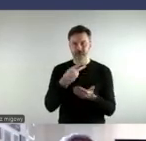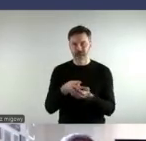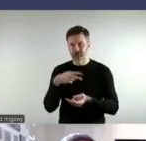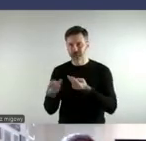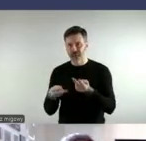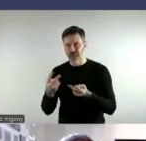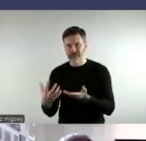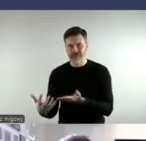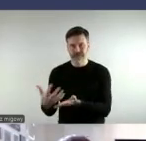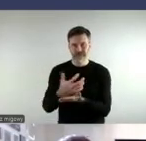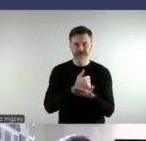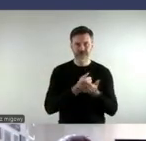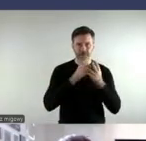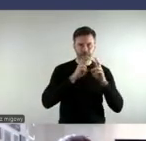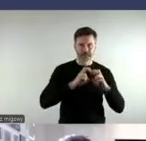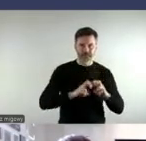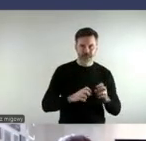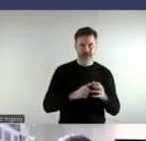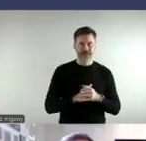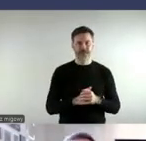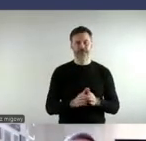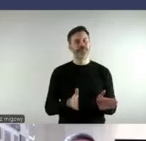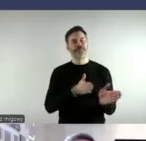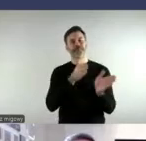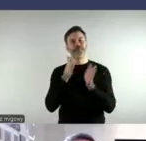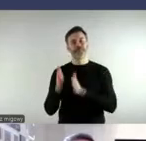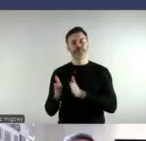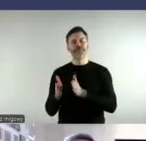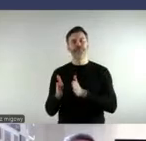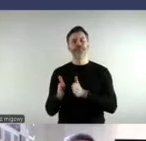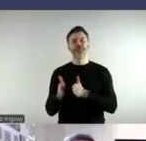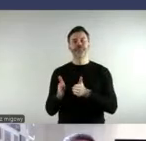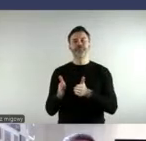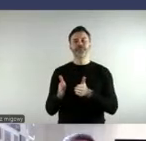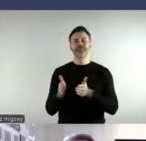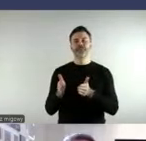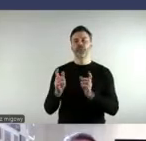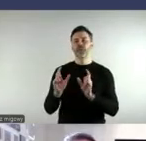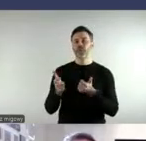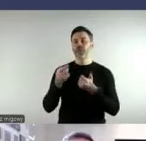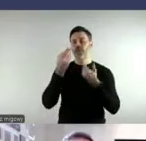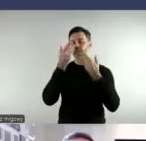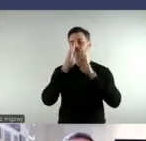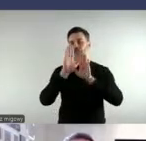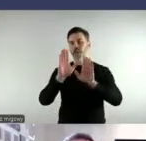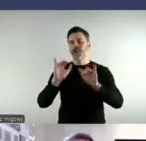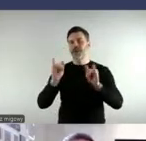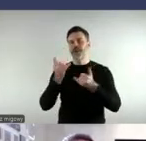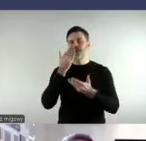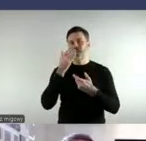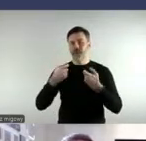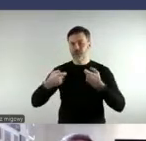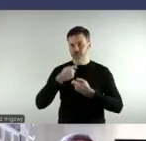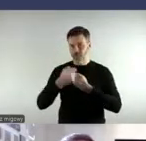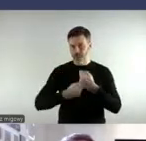for examination. In the lower corner, we have our shared activities with regard to the presentation